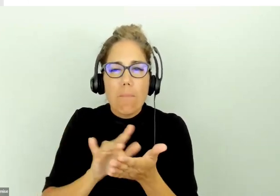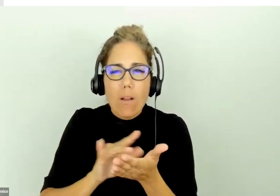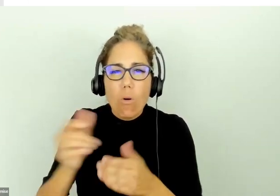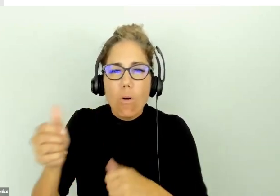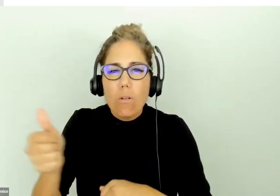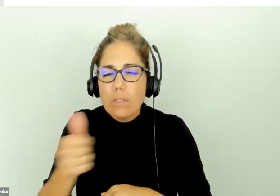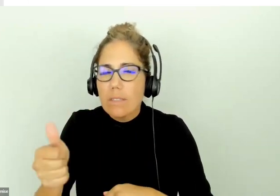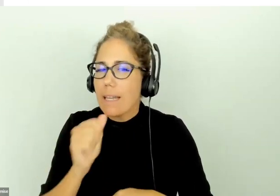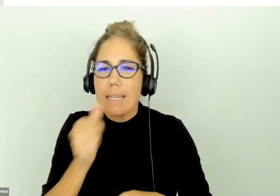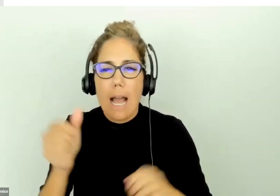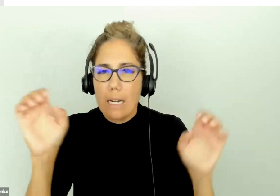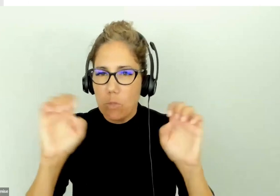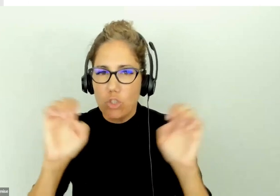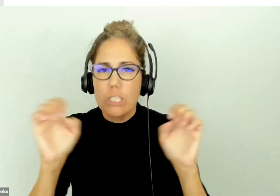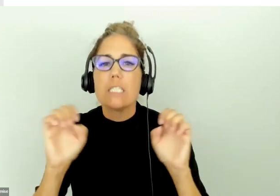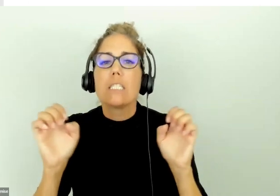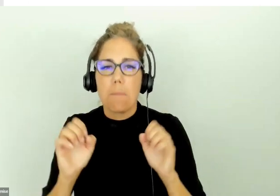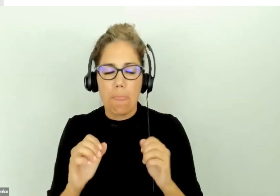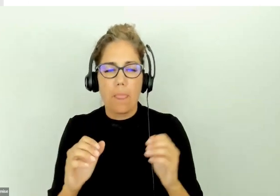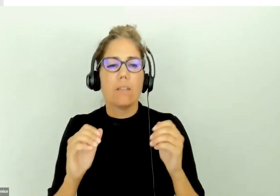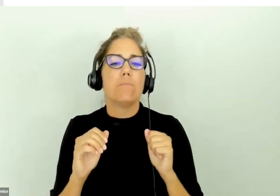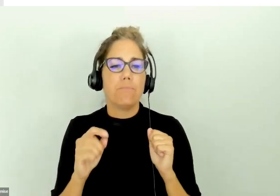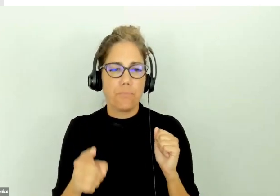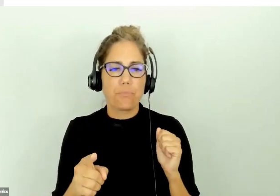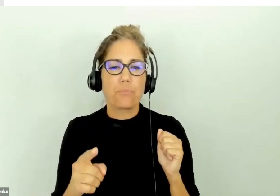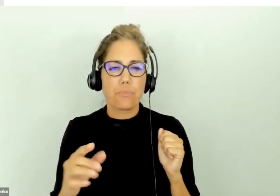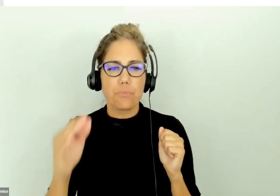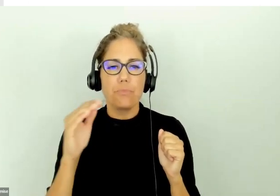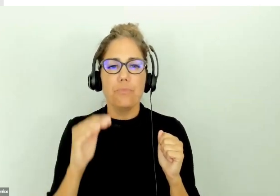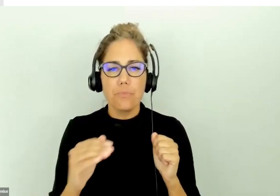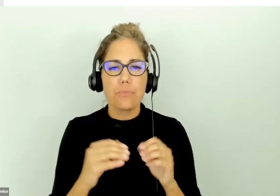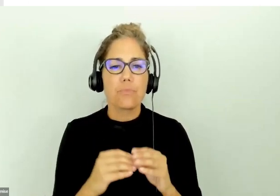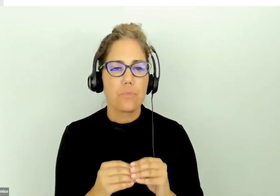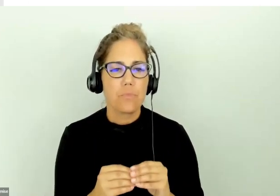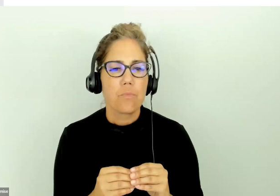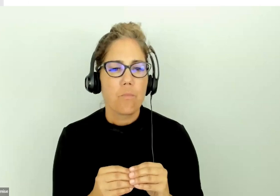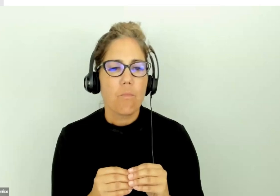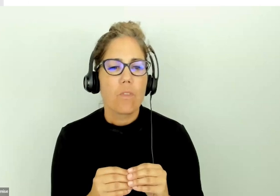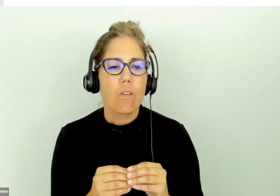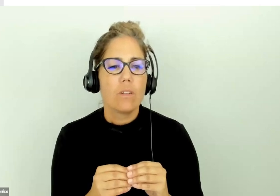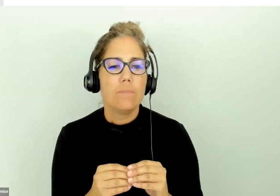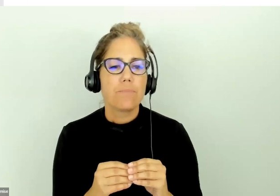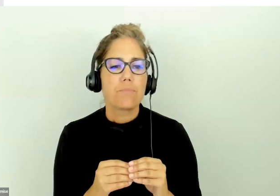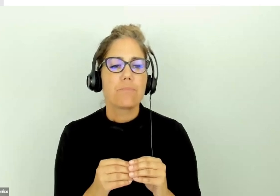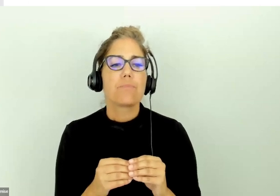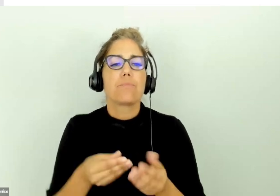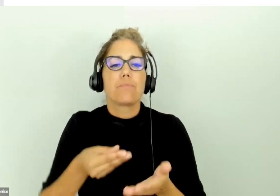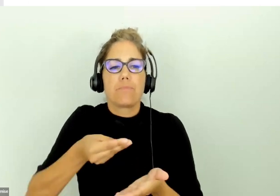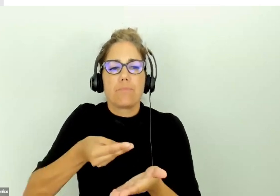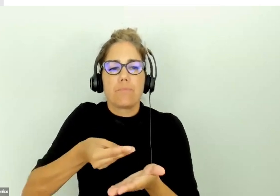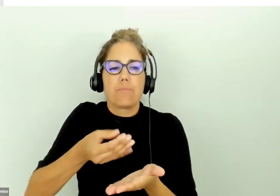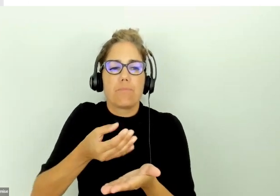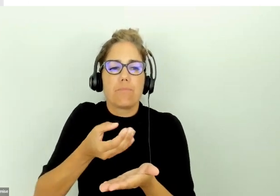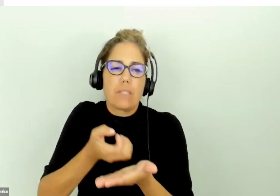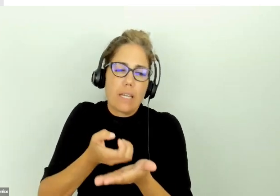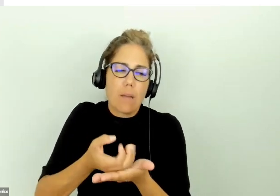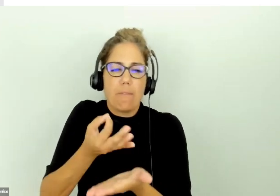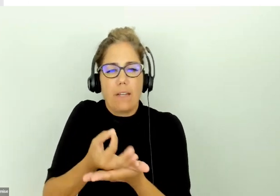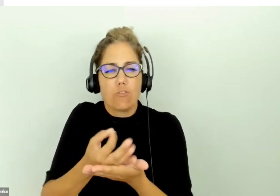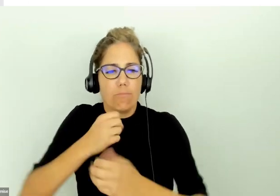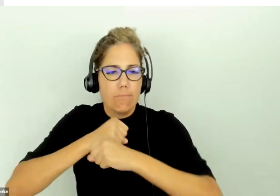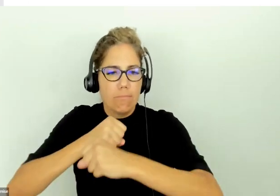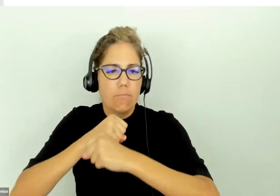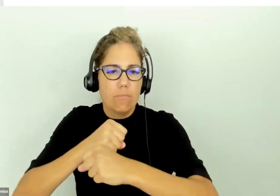services. Our fifth focus area is economic and financial security. Our action statement